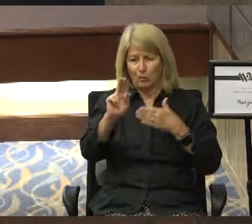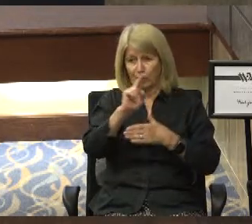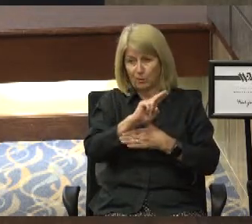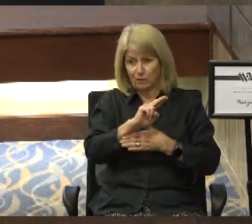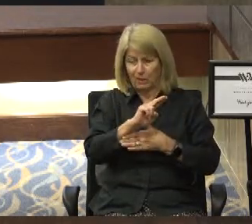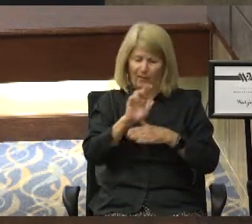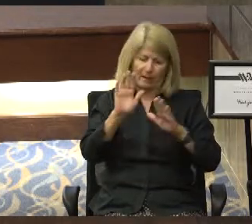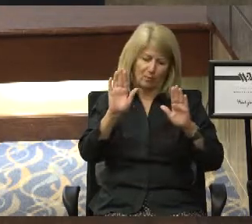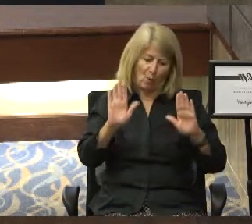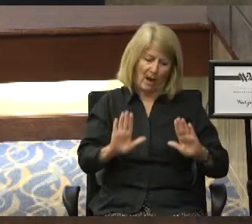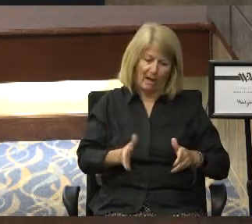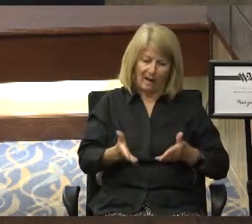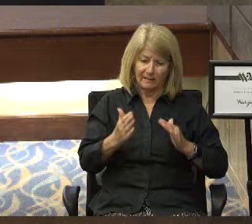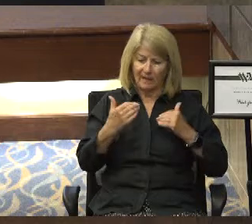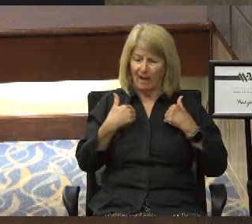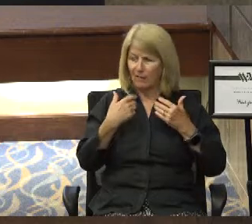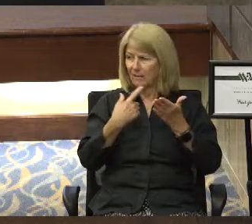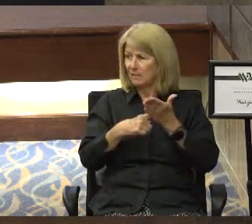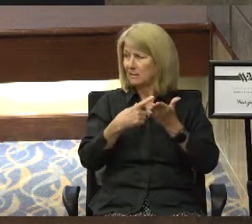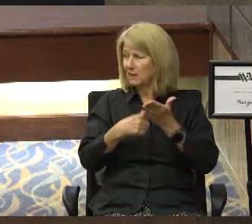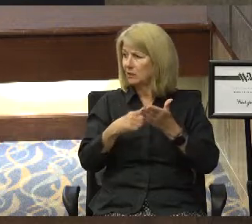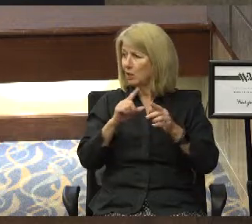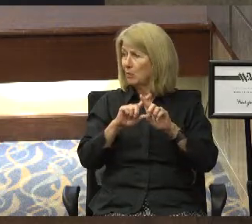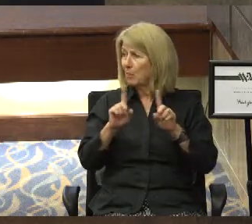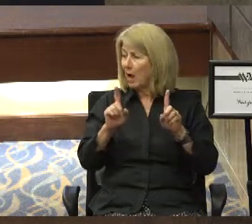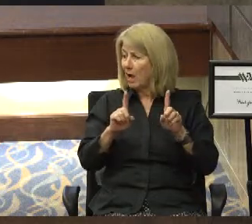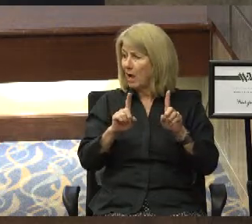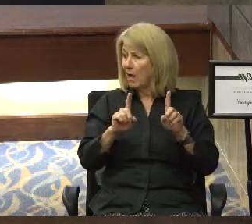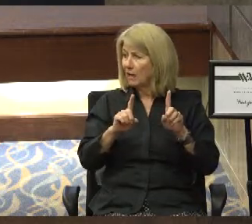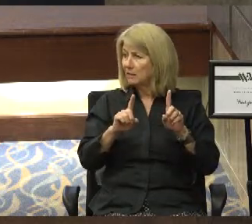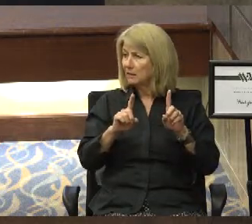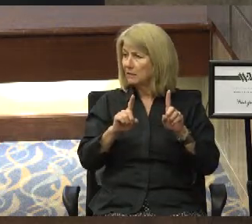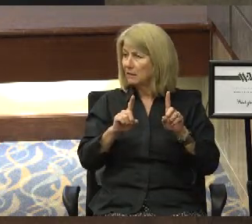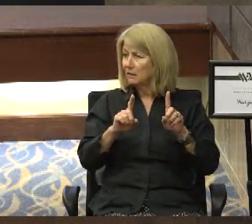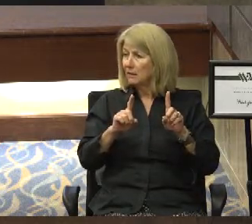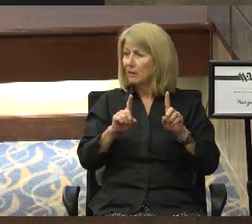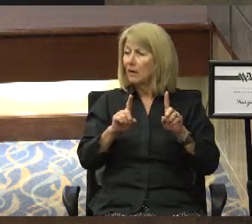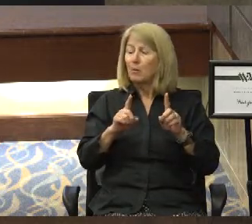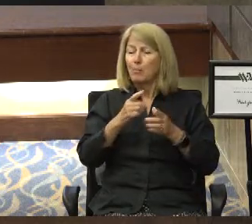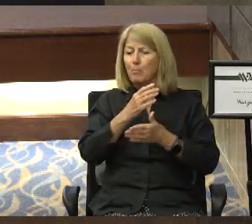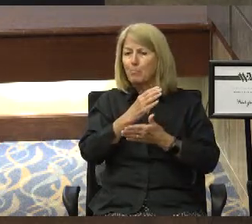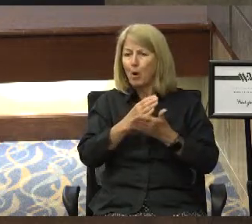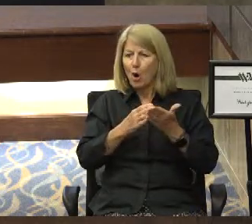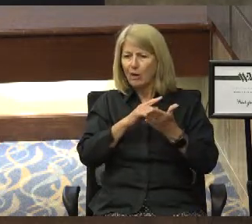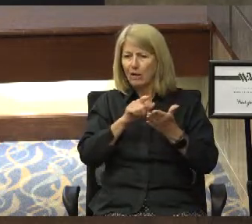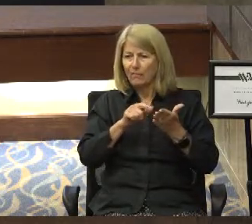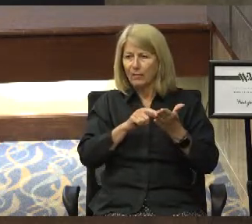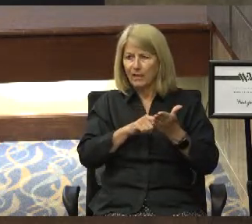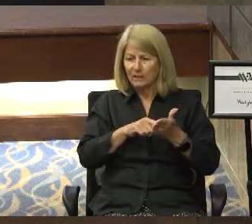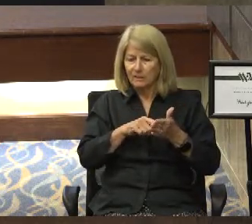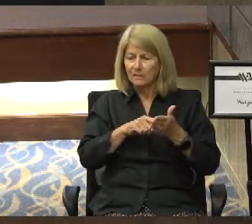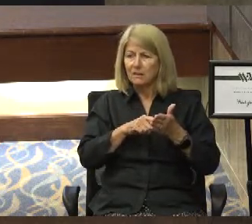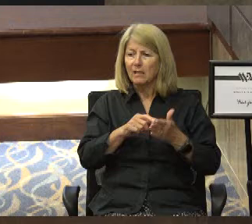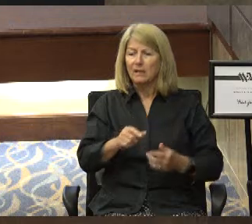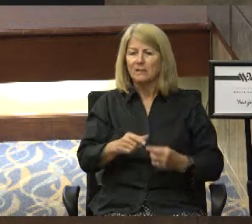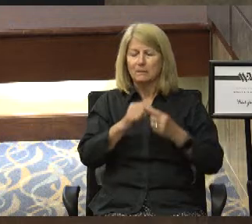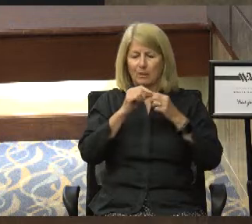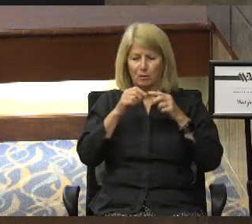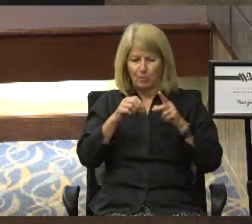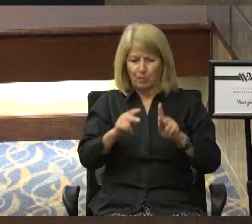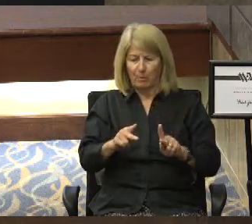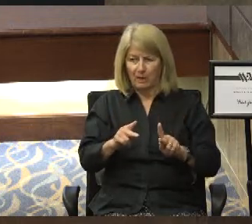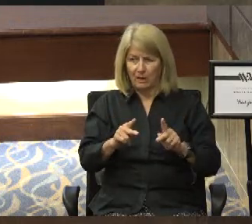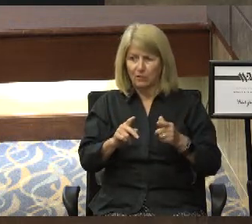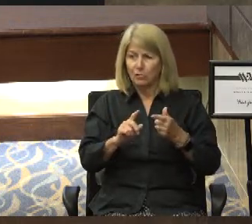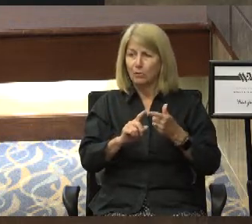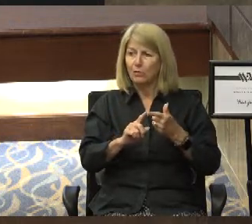like, great, let's have that discussion. But in context of it being as a part of this special permit, with regard specifically to